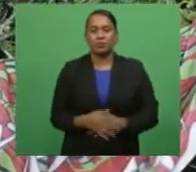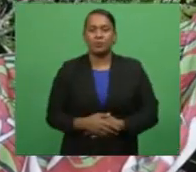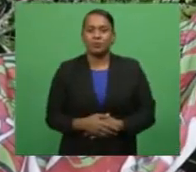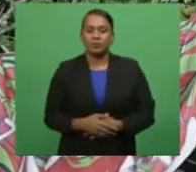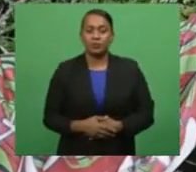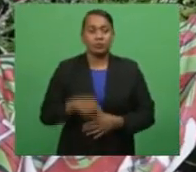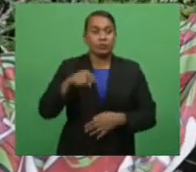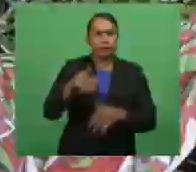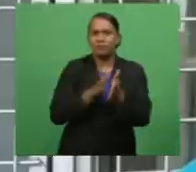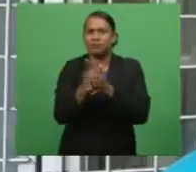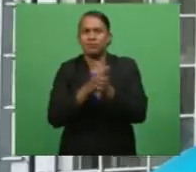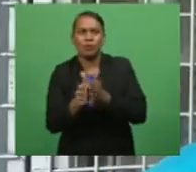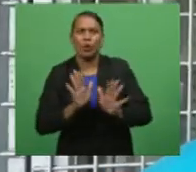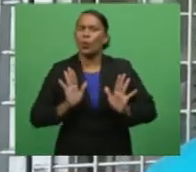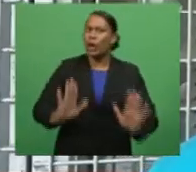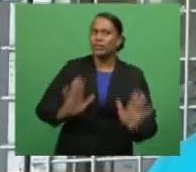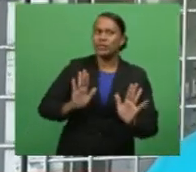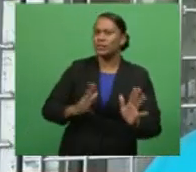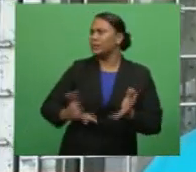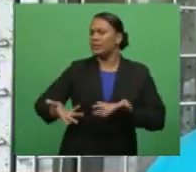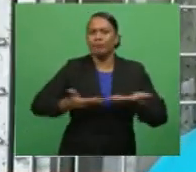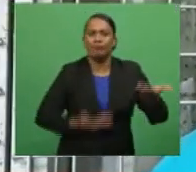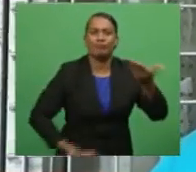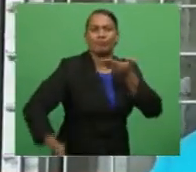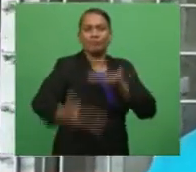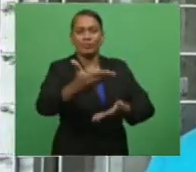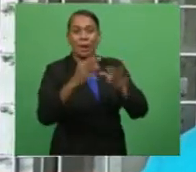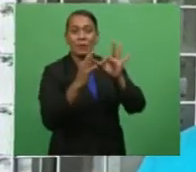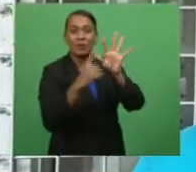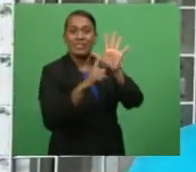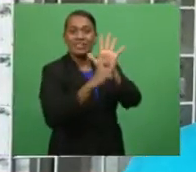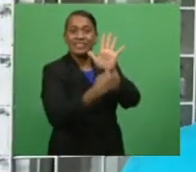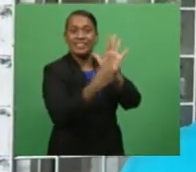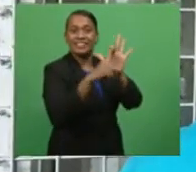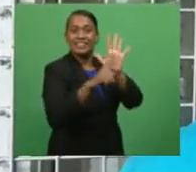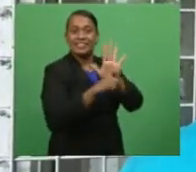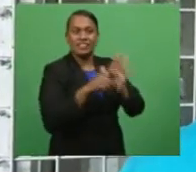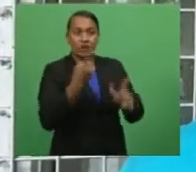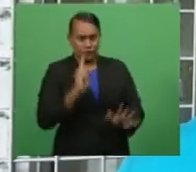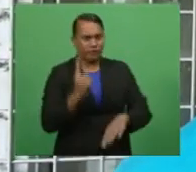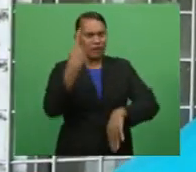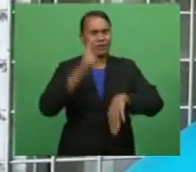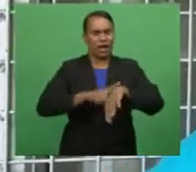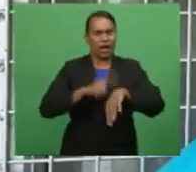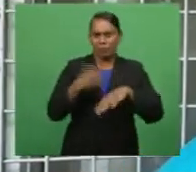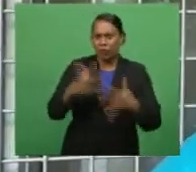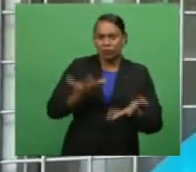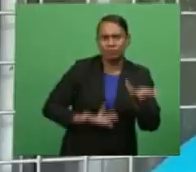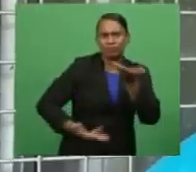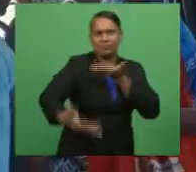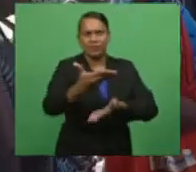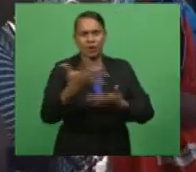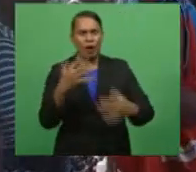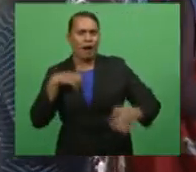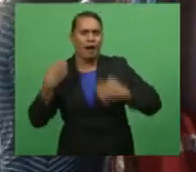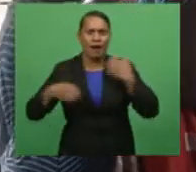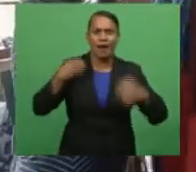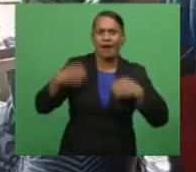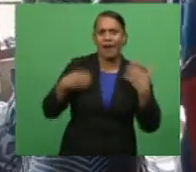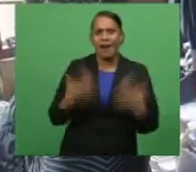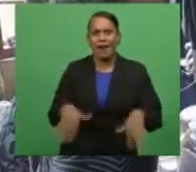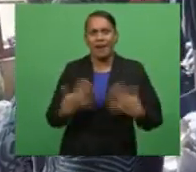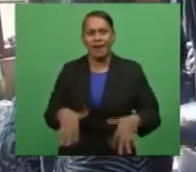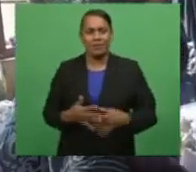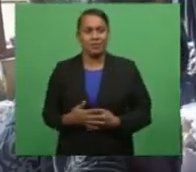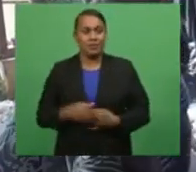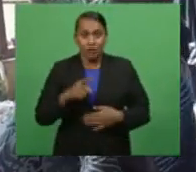trade partners. This is my first time to trade and it's so exciting doing this. On a normal